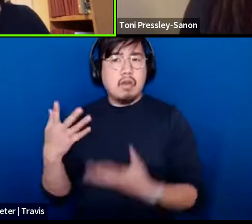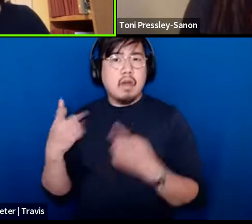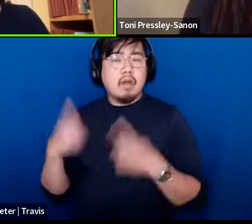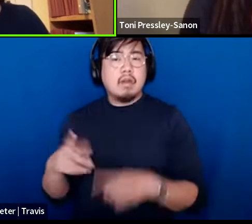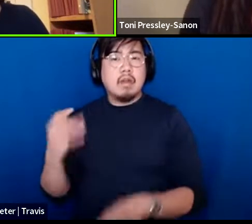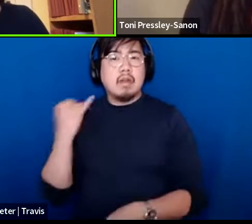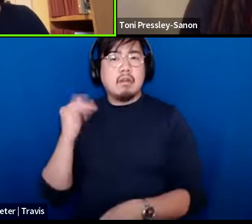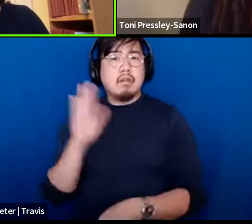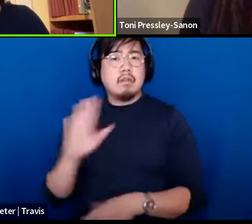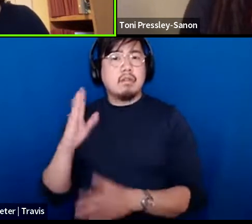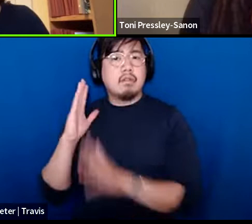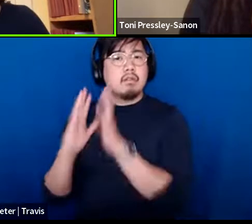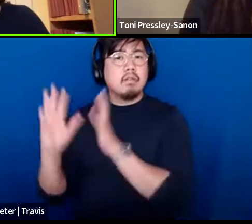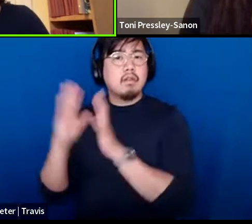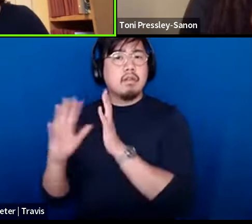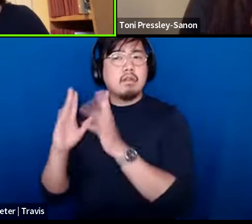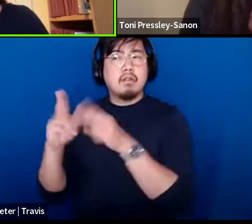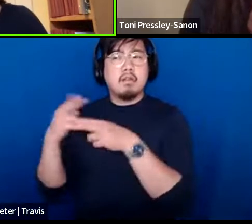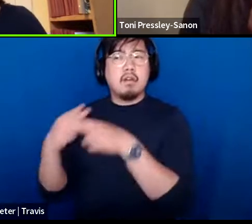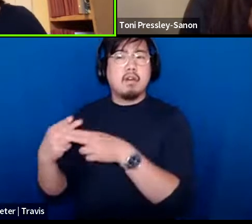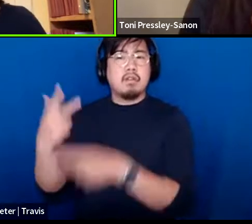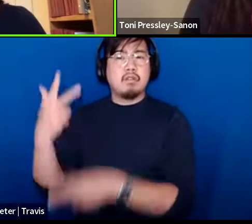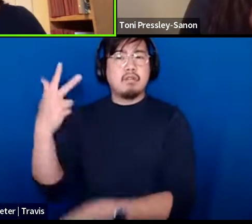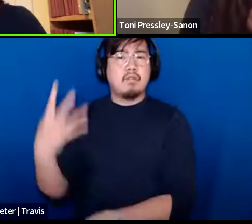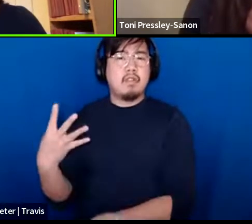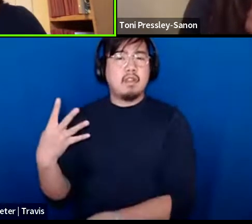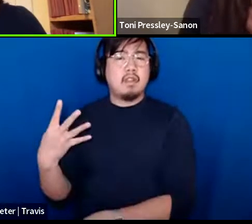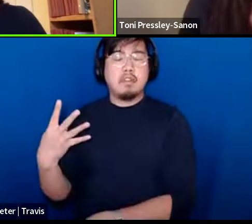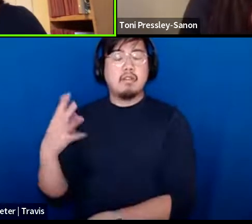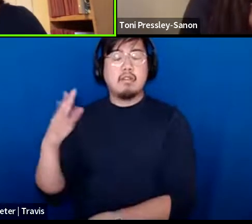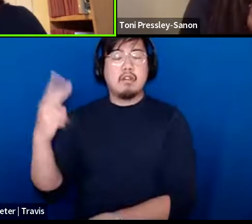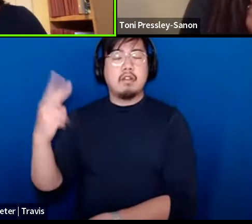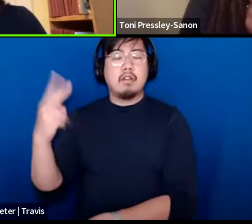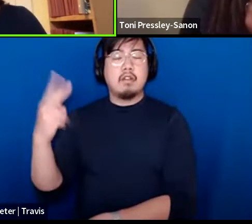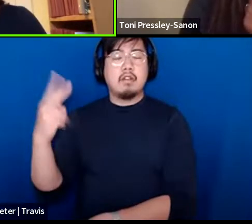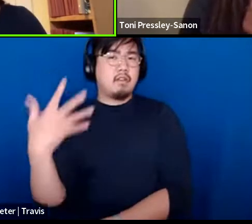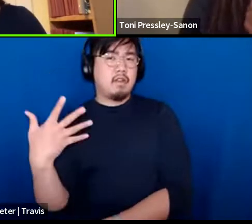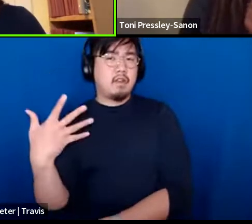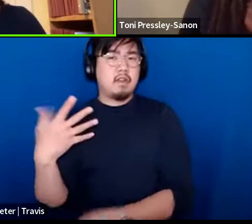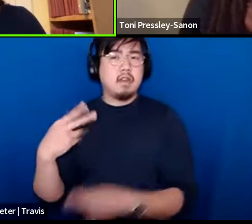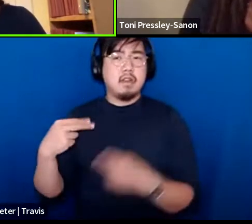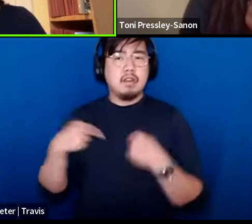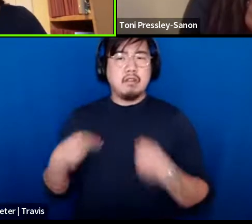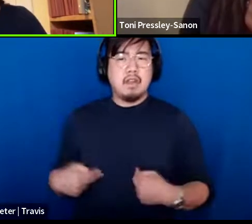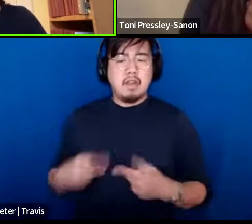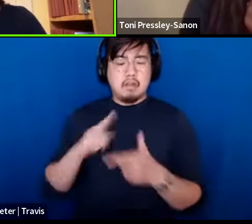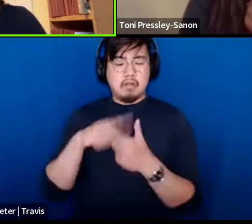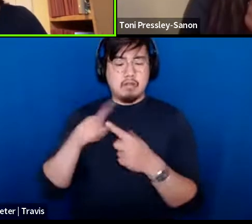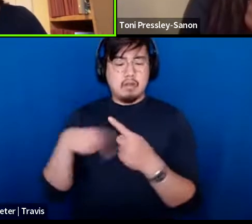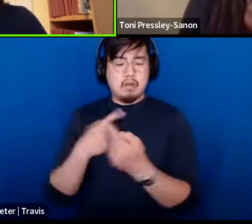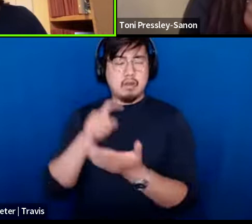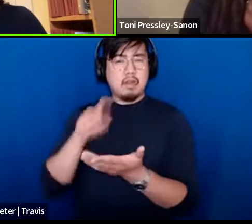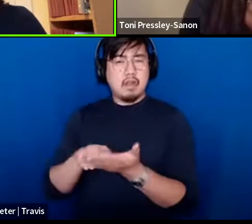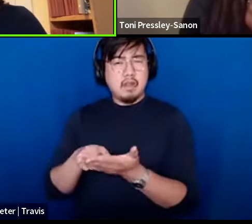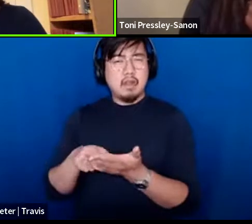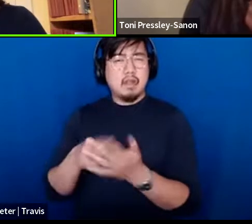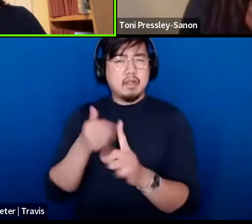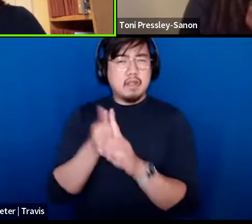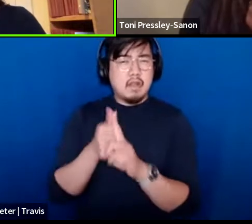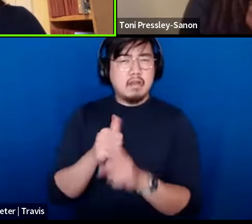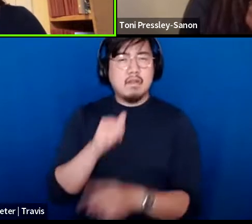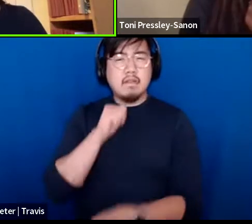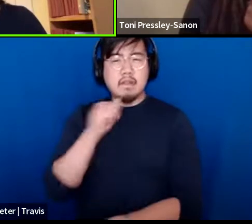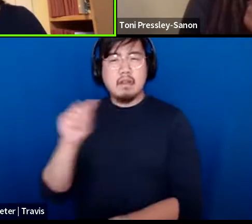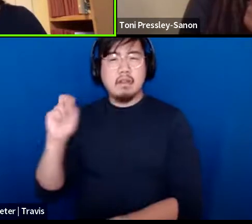ancestors have been called 3/5 of a human being? Then how do you hear the language of no self or non-self? It just doesn't register. It doesn't make